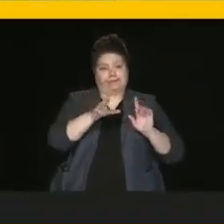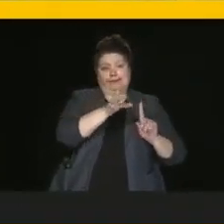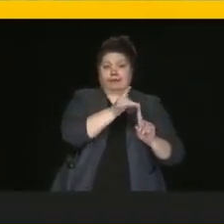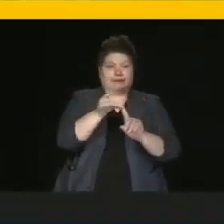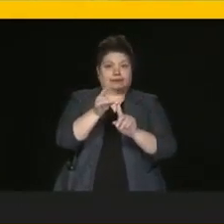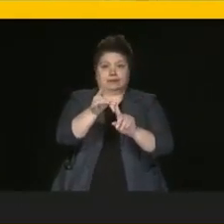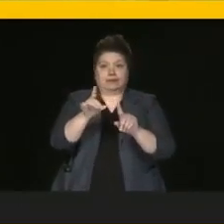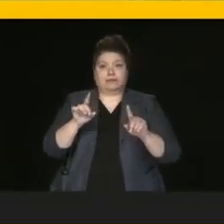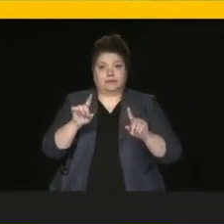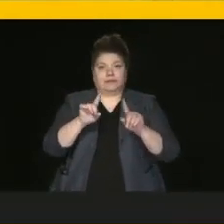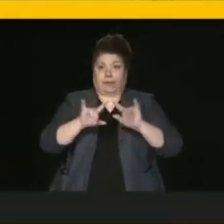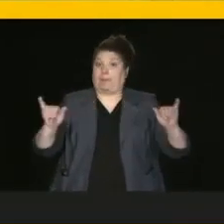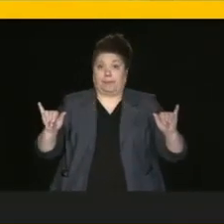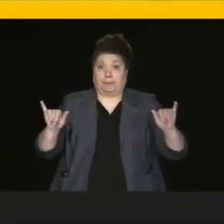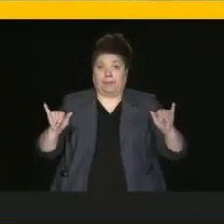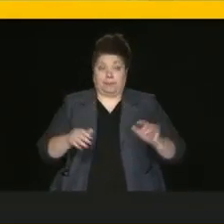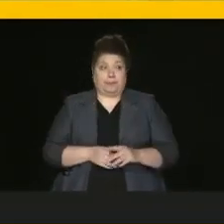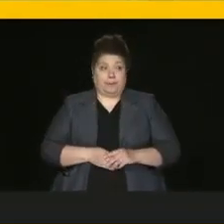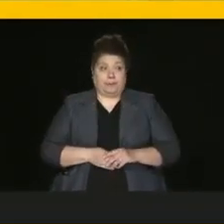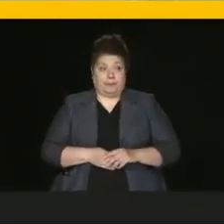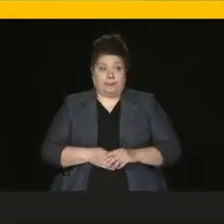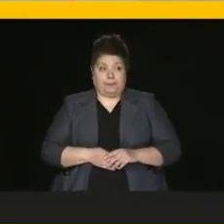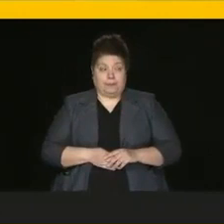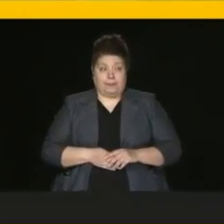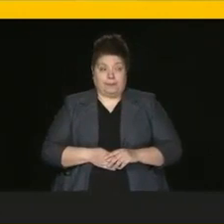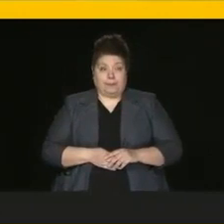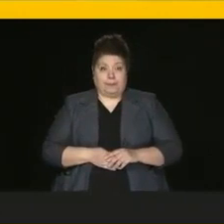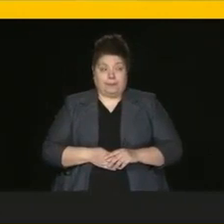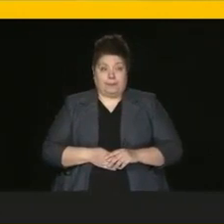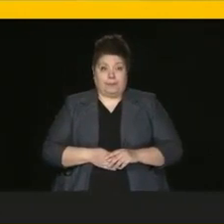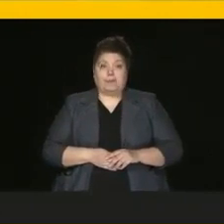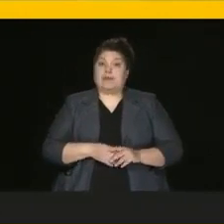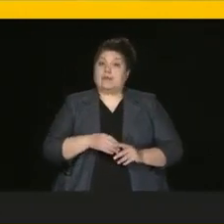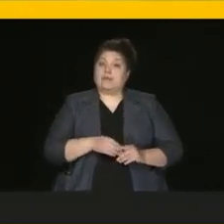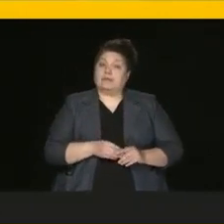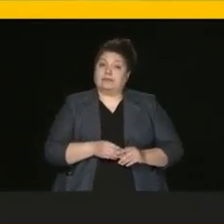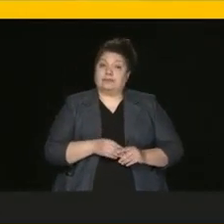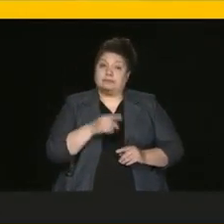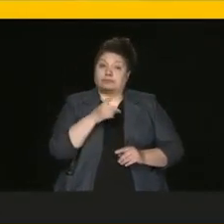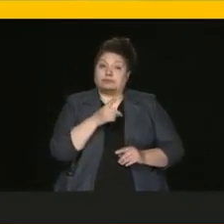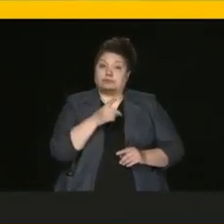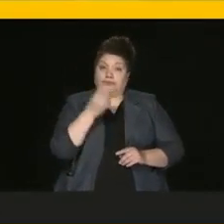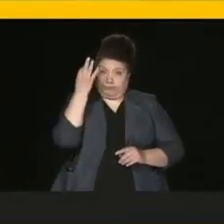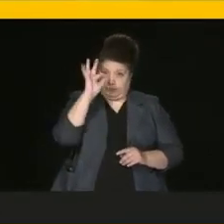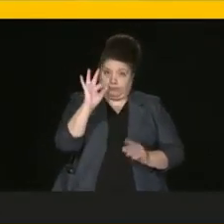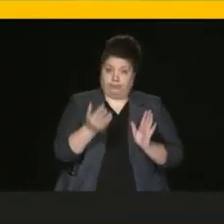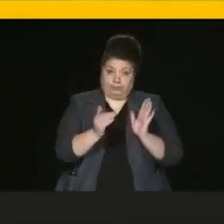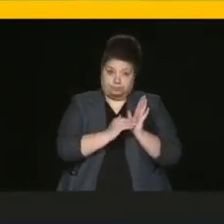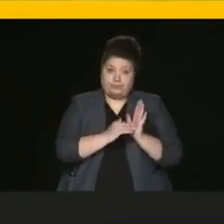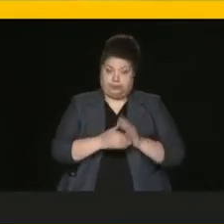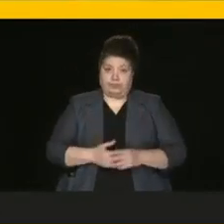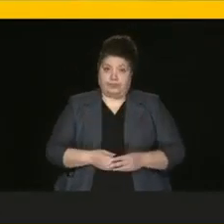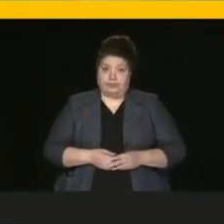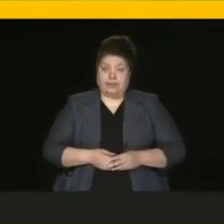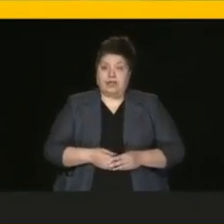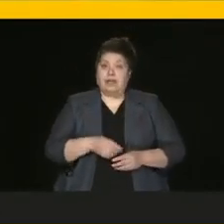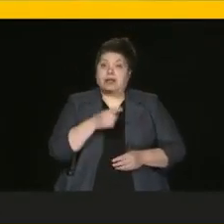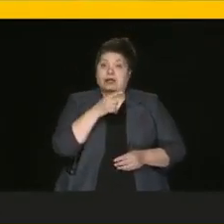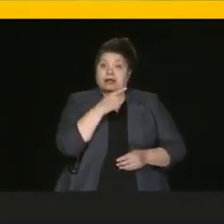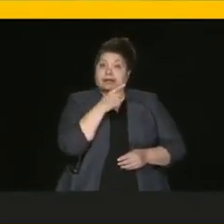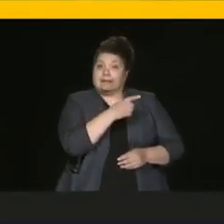Diapositive 7. Dr. New, slide 7. Here we can see that the impact of the virus is local.